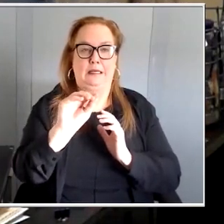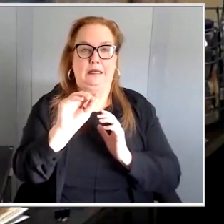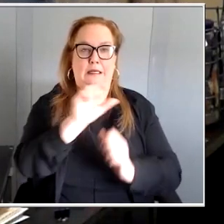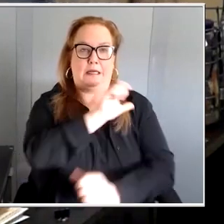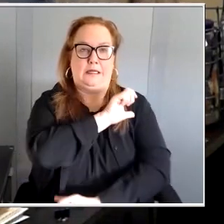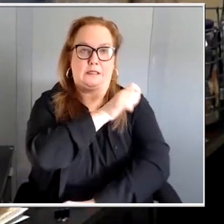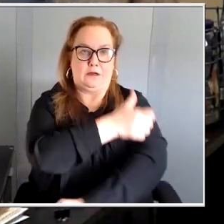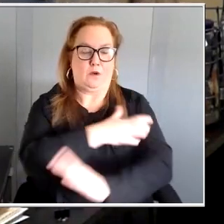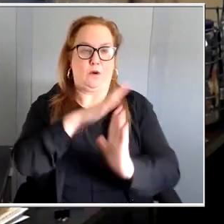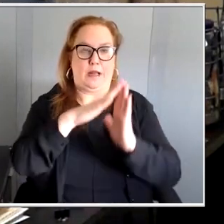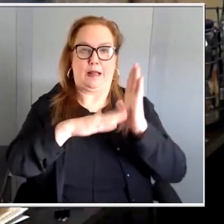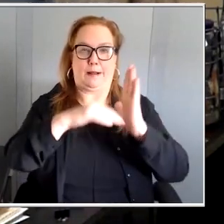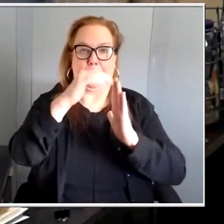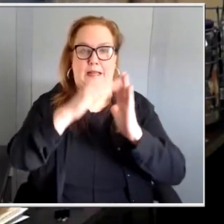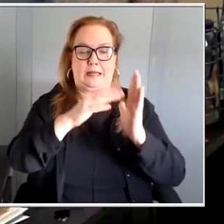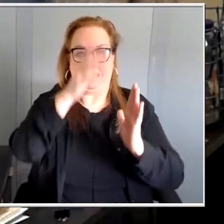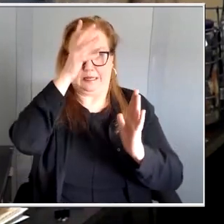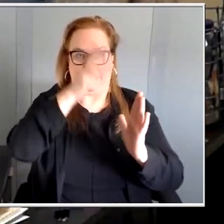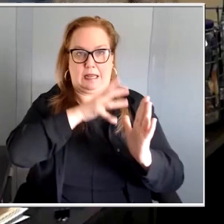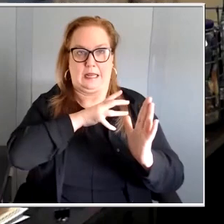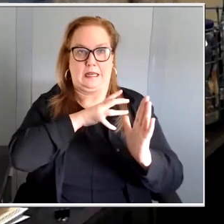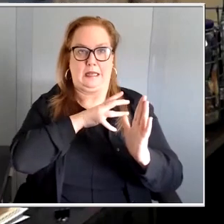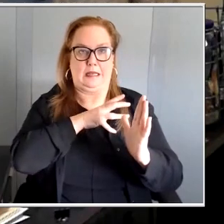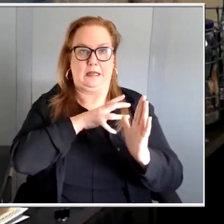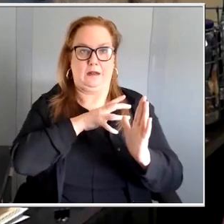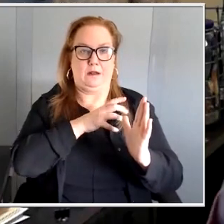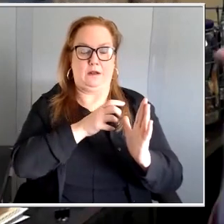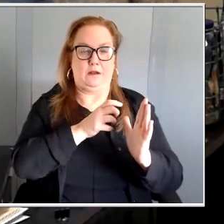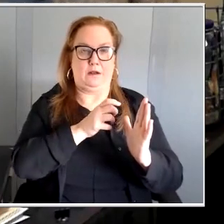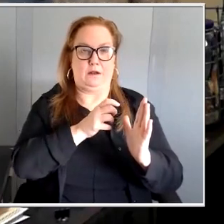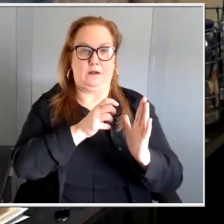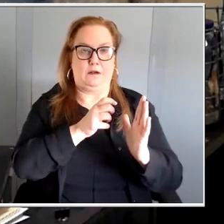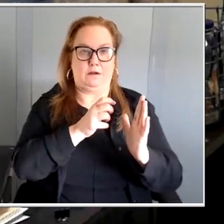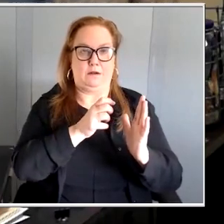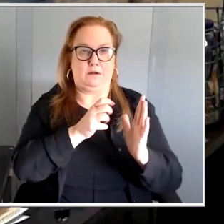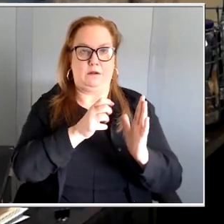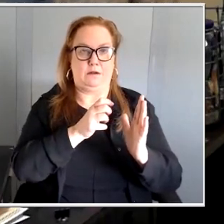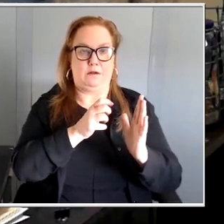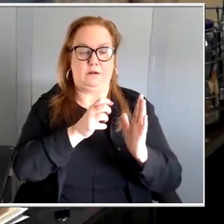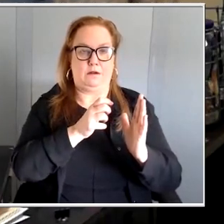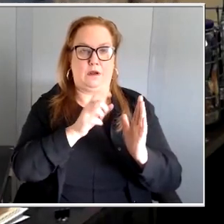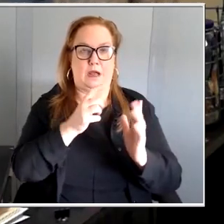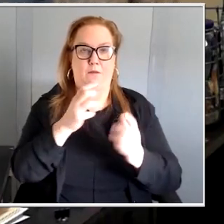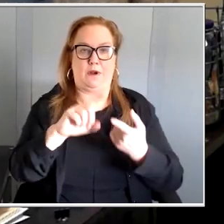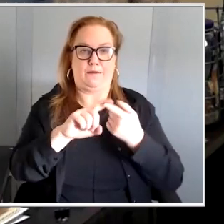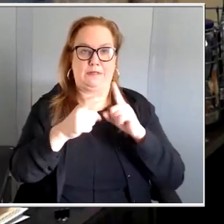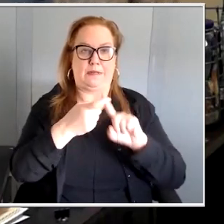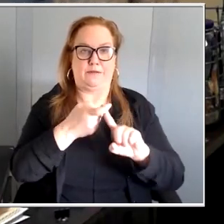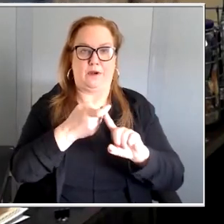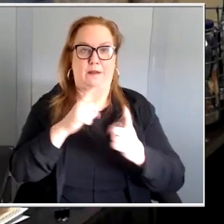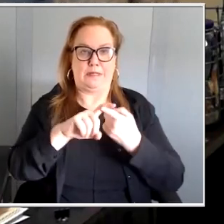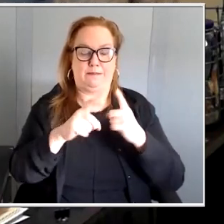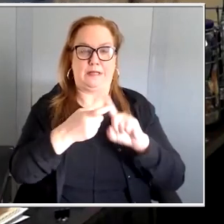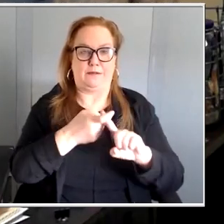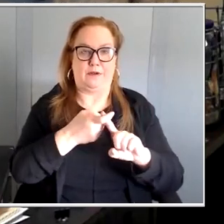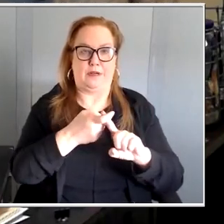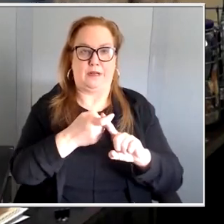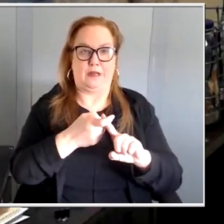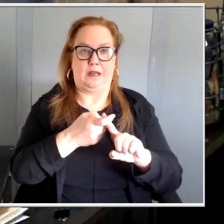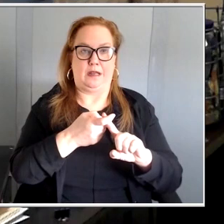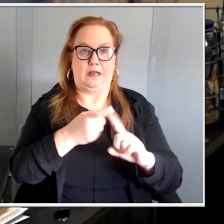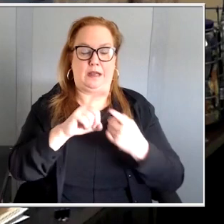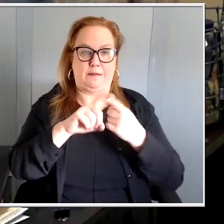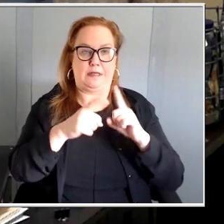on paint. Now here's a guy who just absolutely will not get. I'm one of his best friends, if not his best friend, and